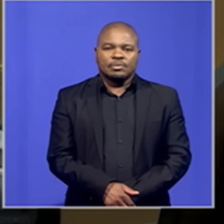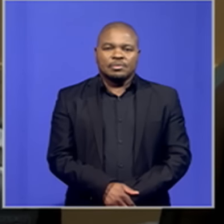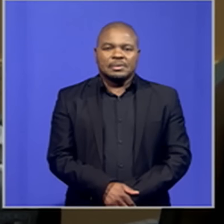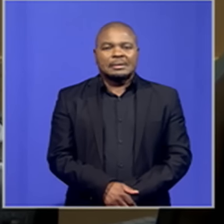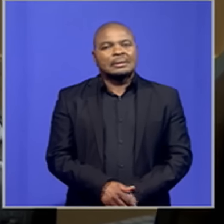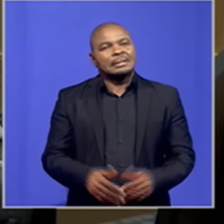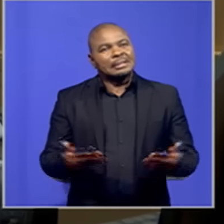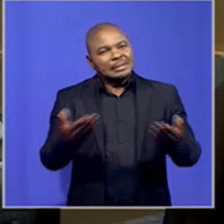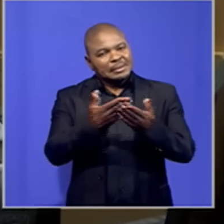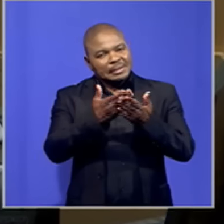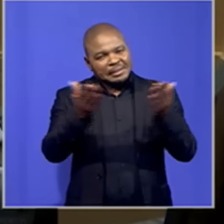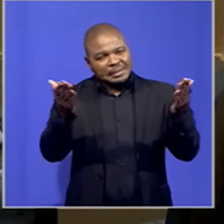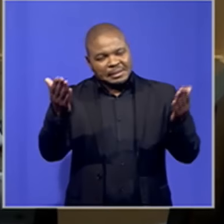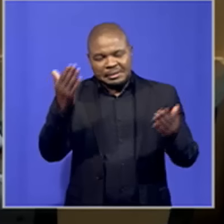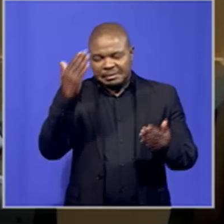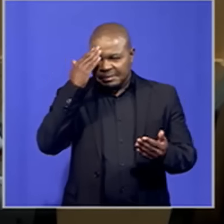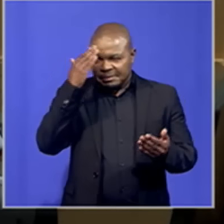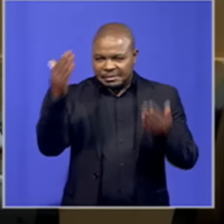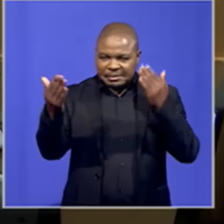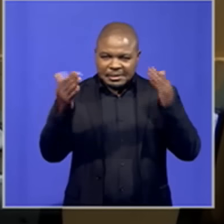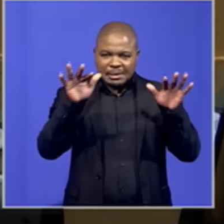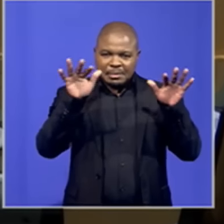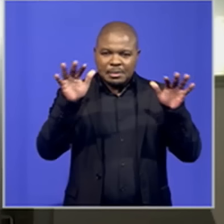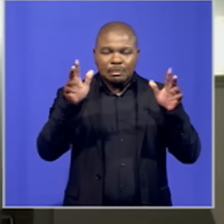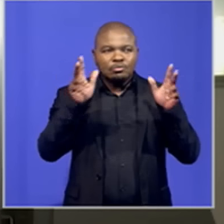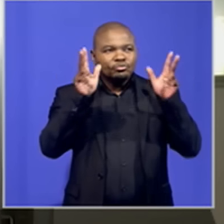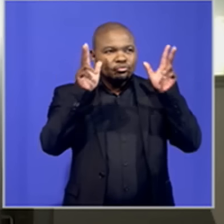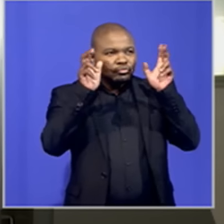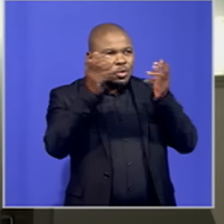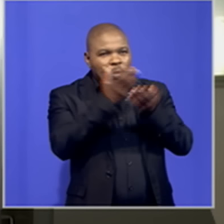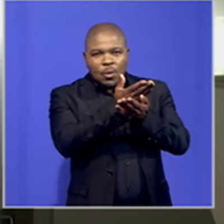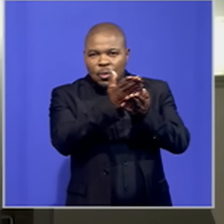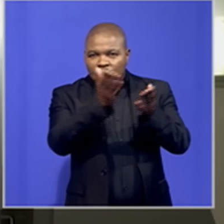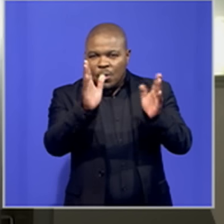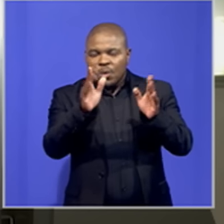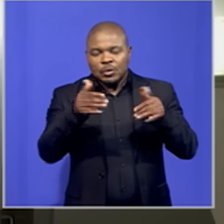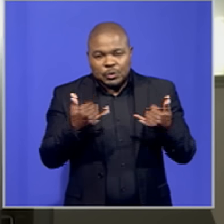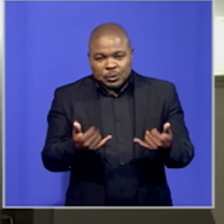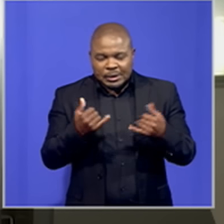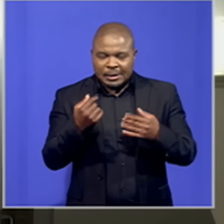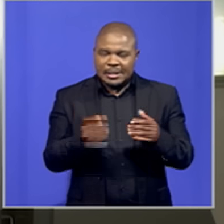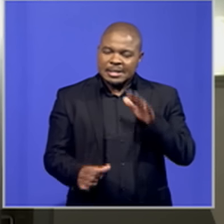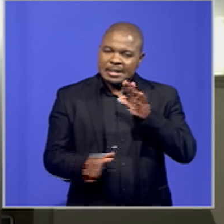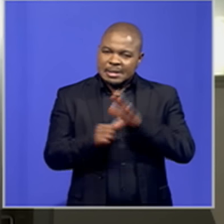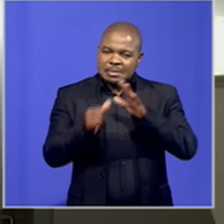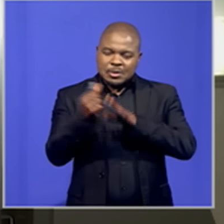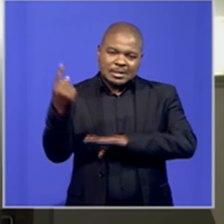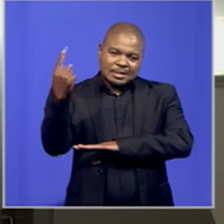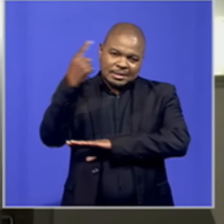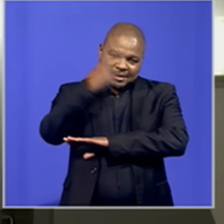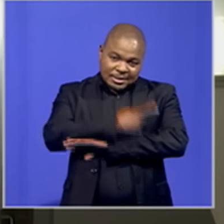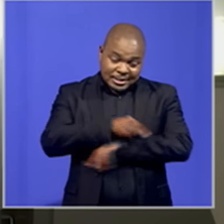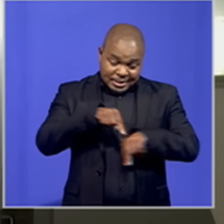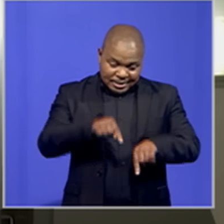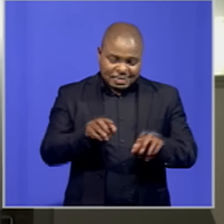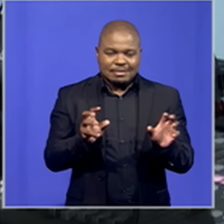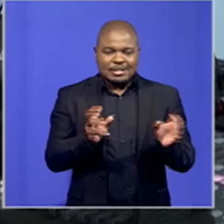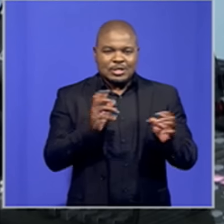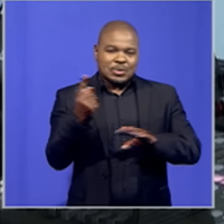Ao ke a le dumedisa bamamedi ba ka hohle mo le mametseng le teng letsatsing lena la bohlokwa la Radio